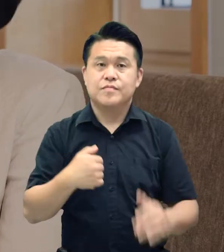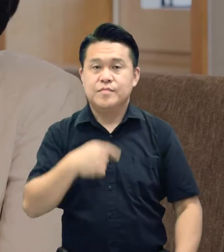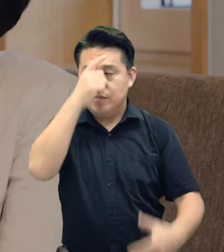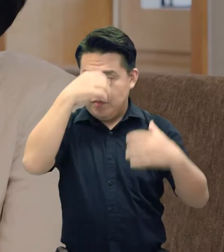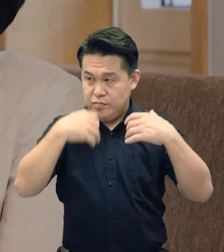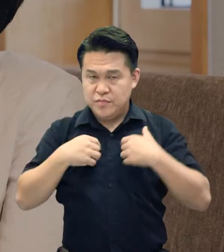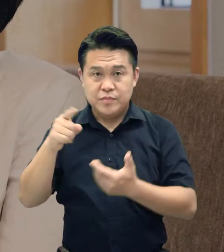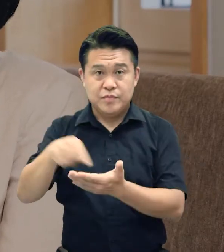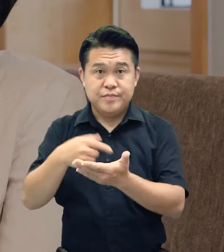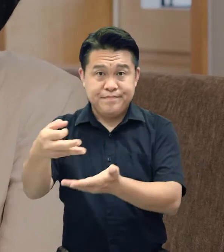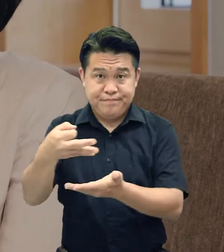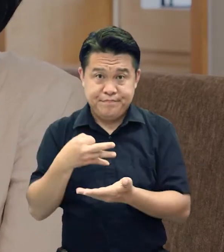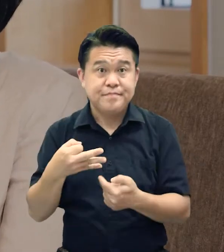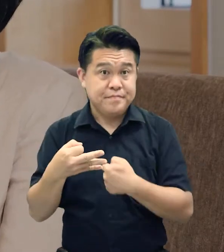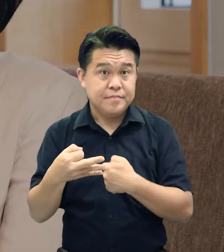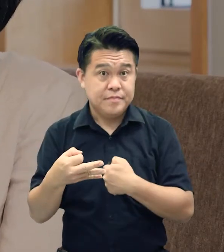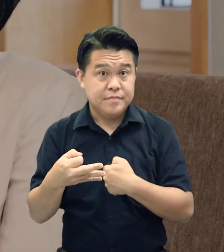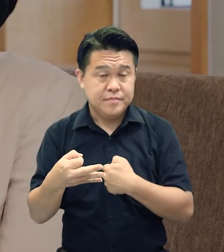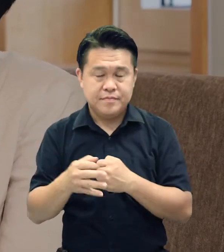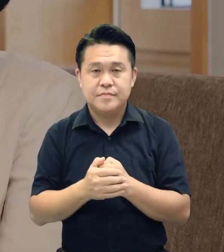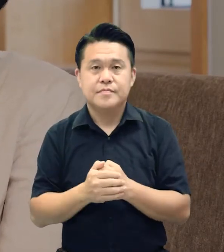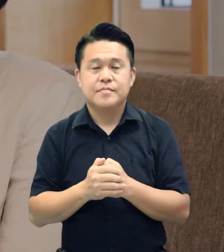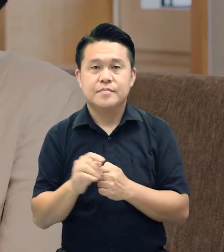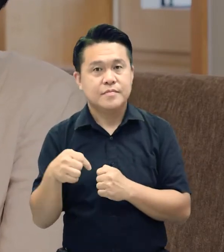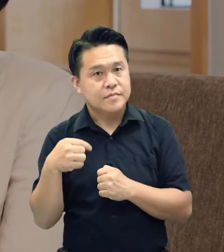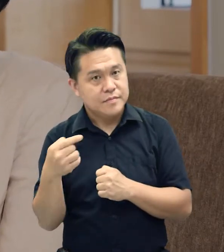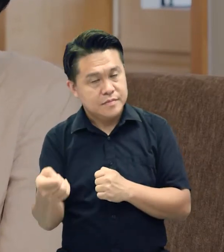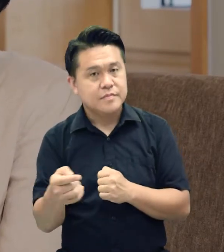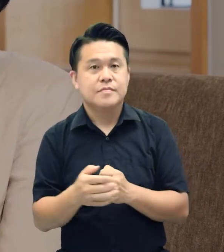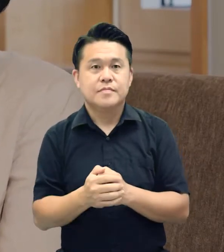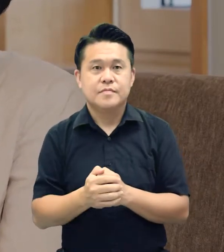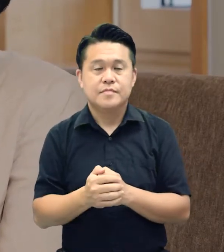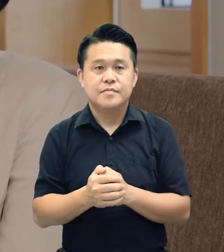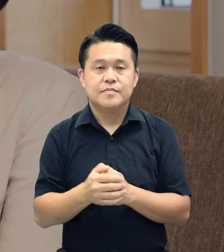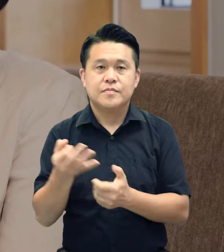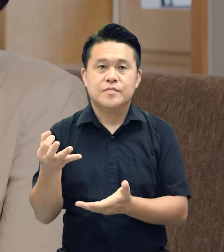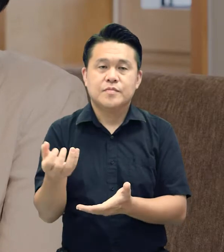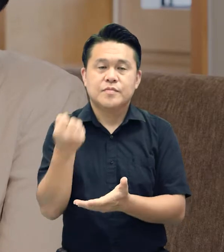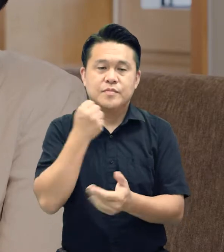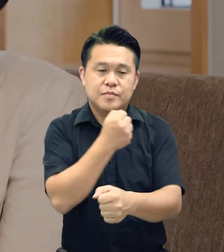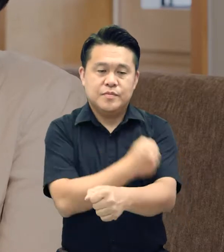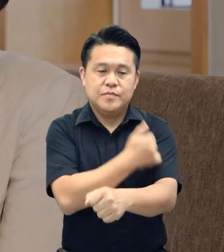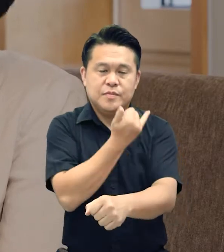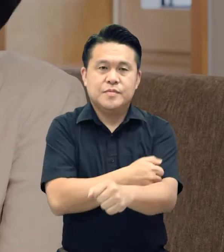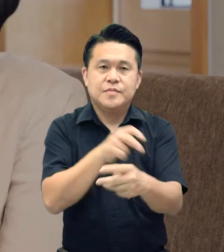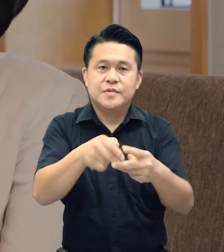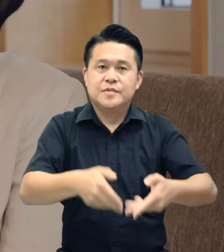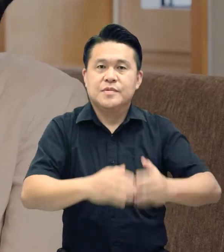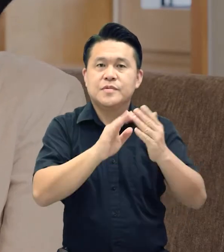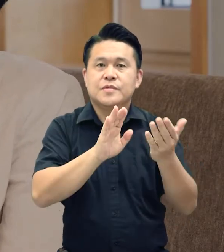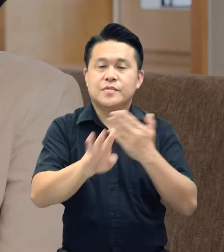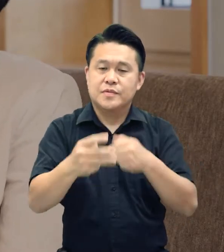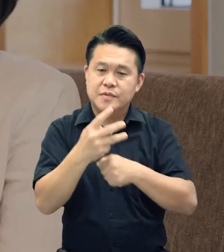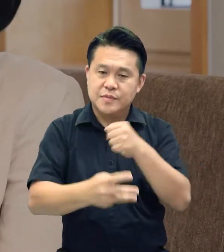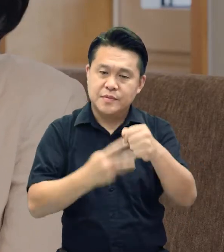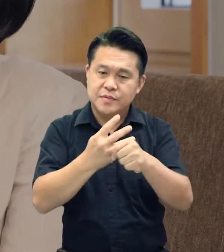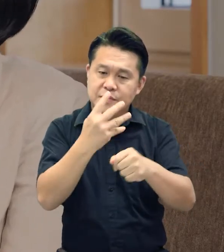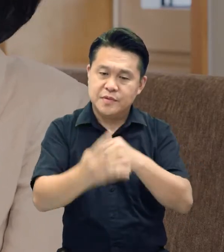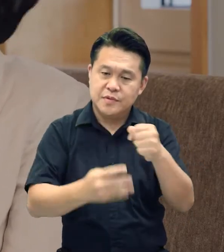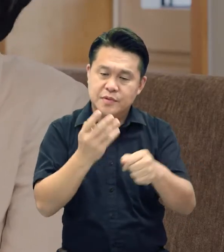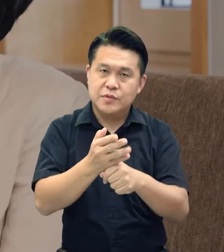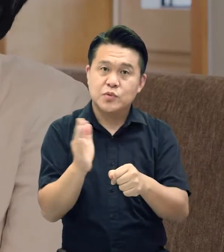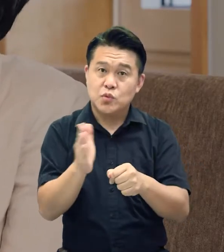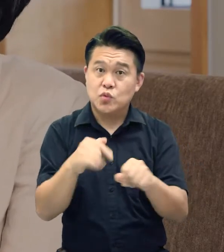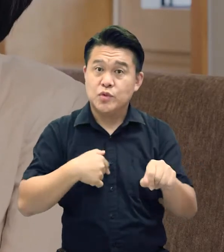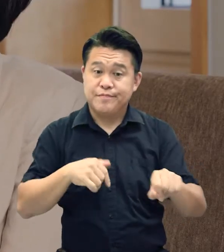received compensation money from the country, and with the money, I established the Labor Human Rights Center. I worked there